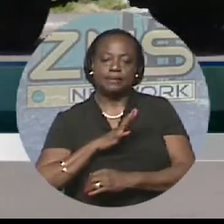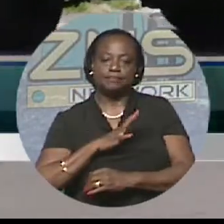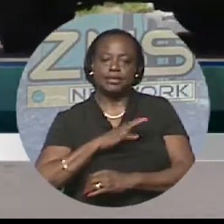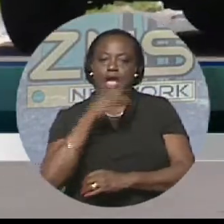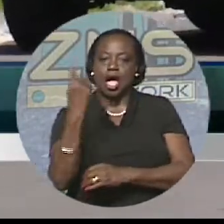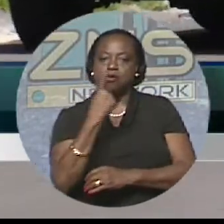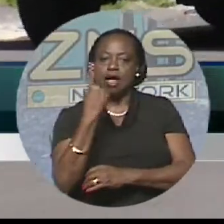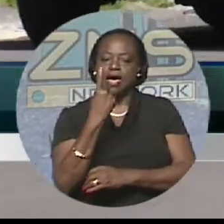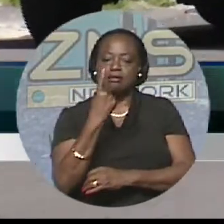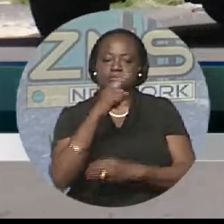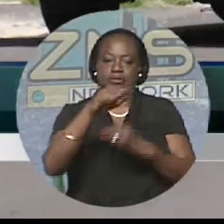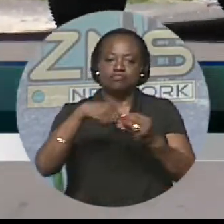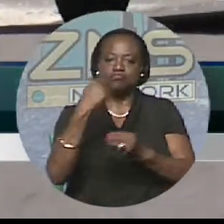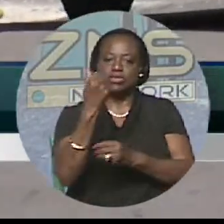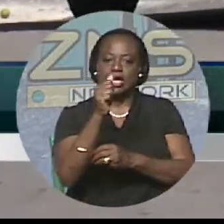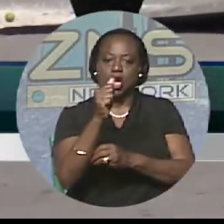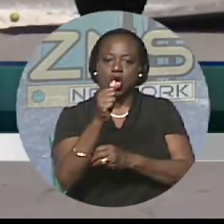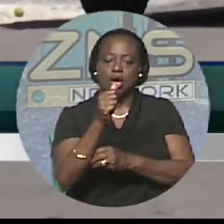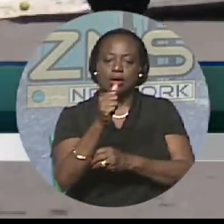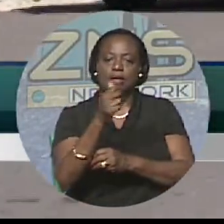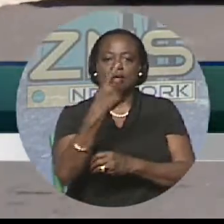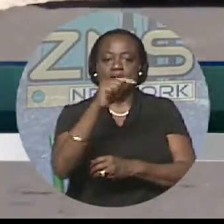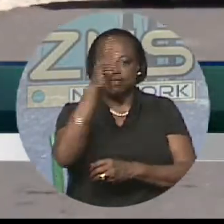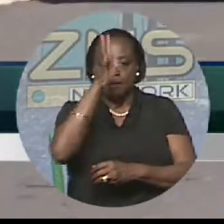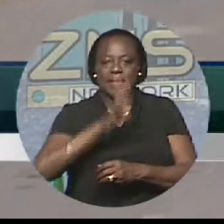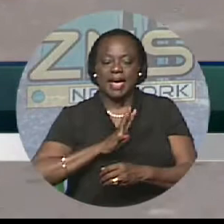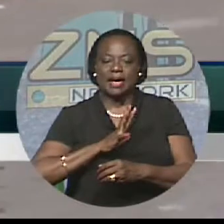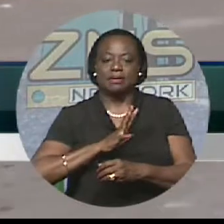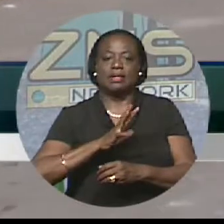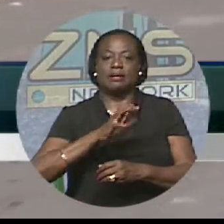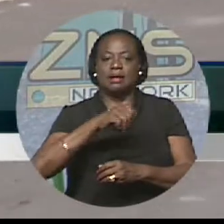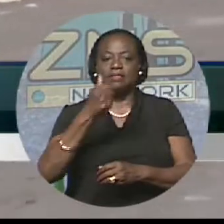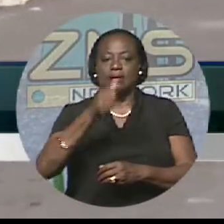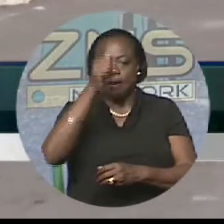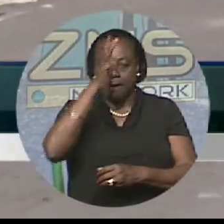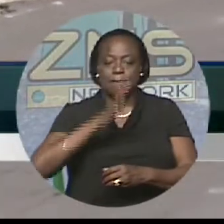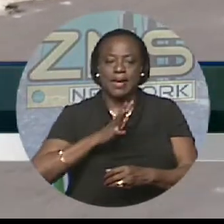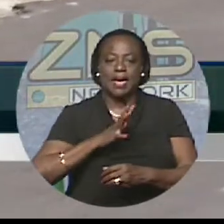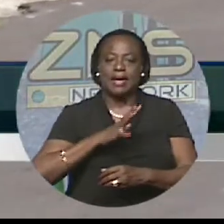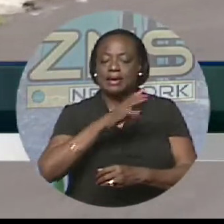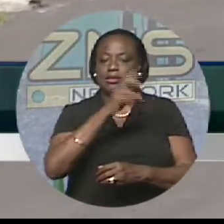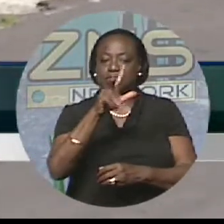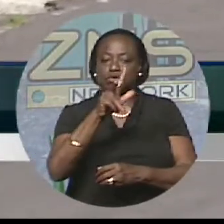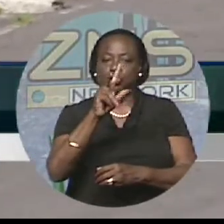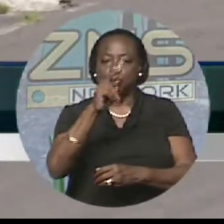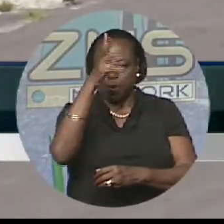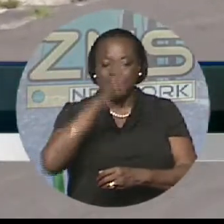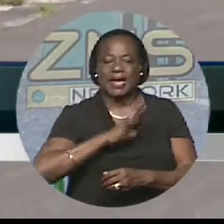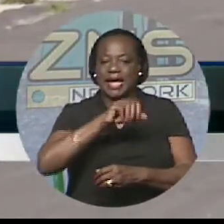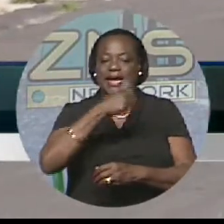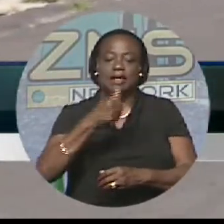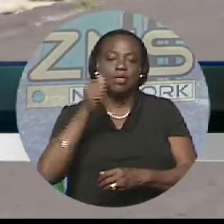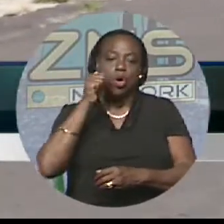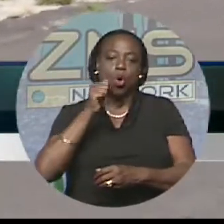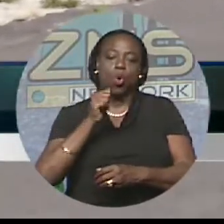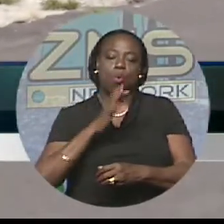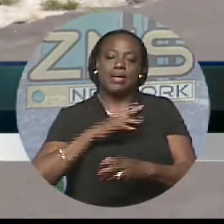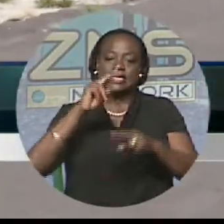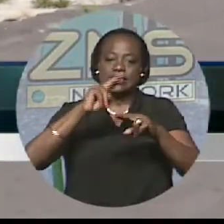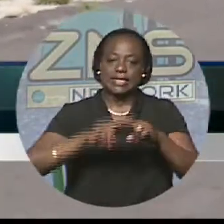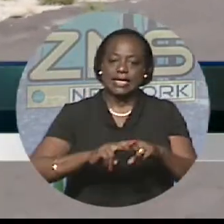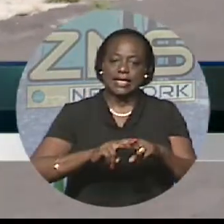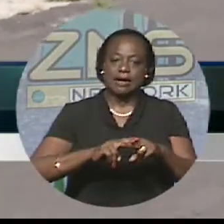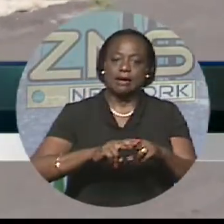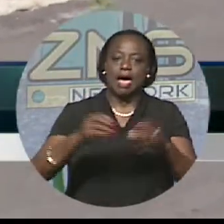last night, the deceased, along with two other men and a female, were sitting outside a local business establishment on Grace Terrace off Bernard Road